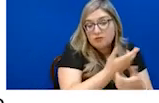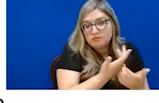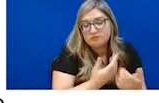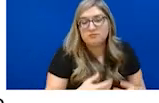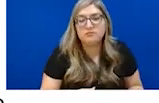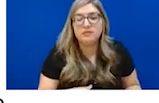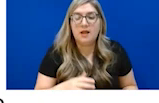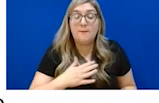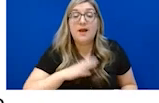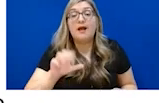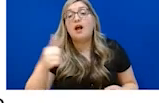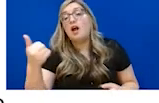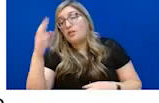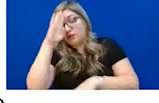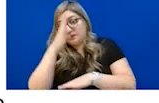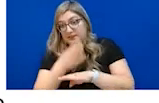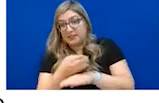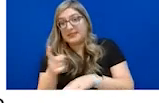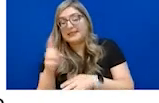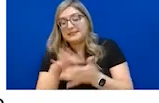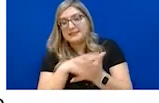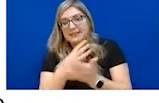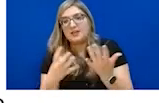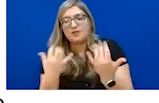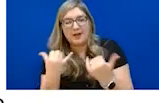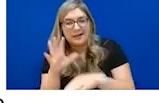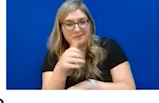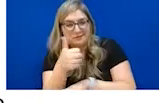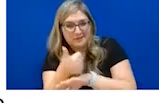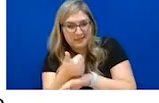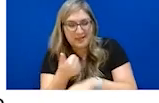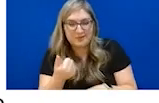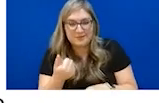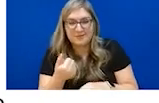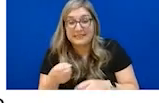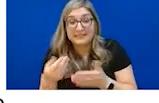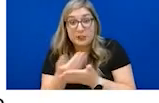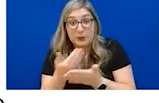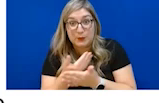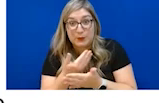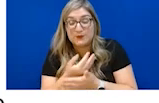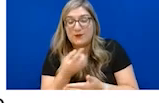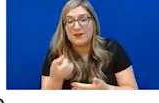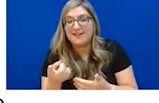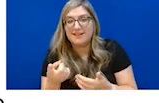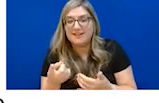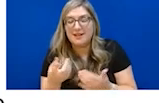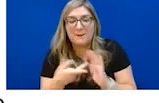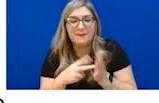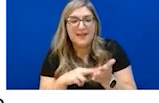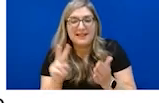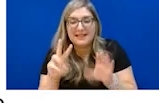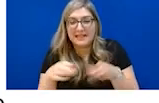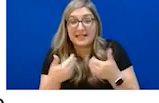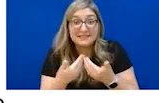schedule set. He's new. So there's not a lot of classes for him. He's like last on the list to be able to choose classes.